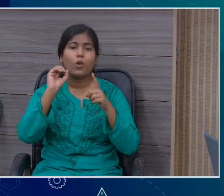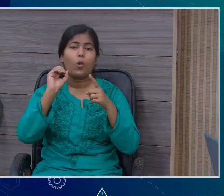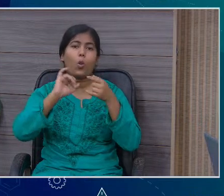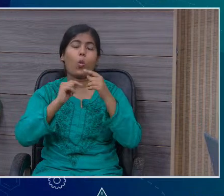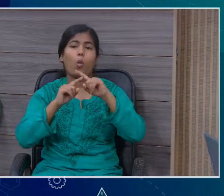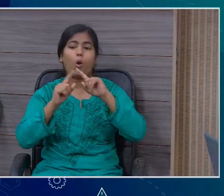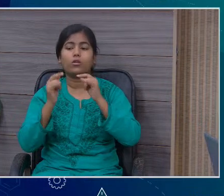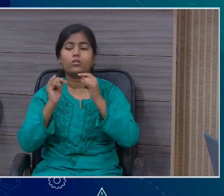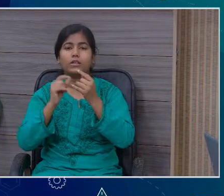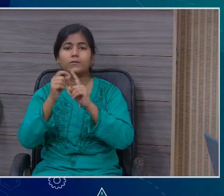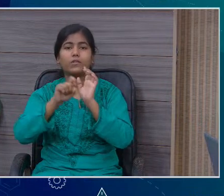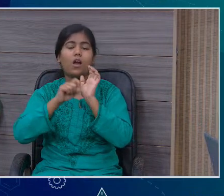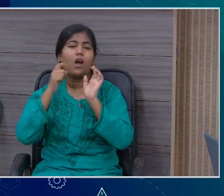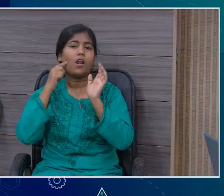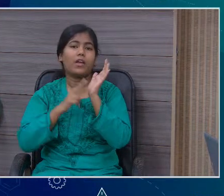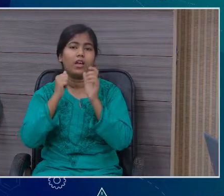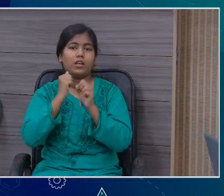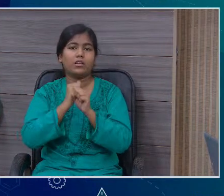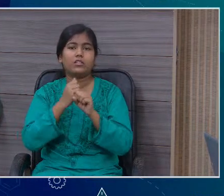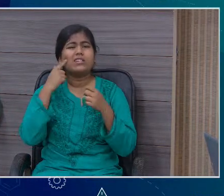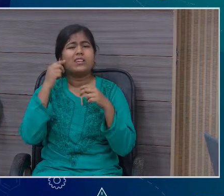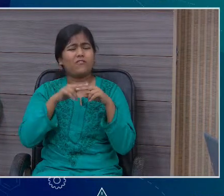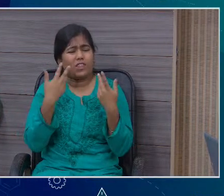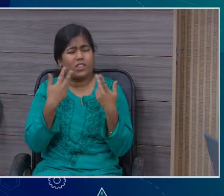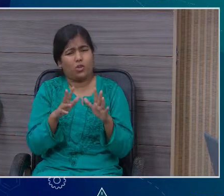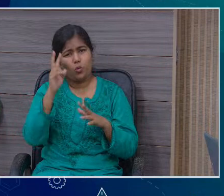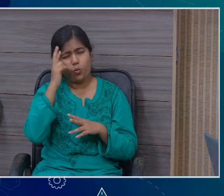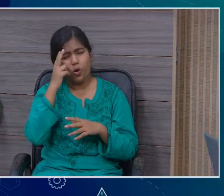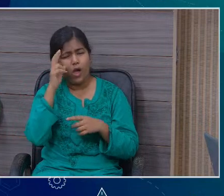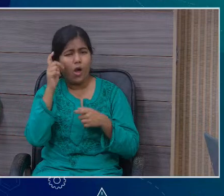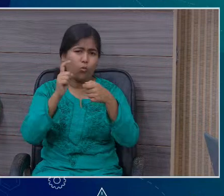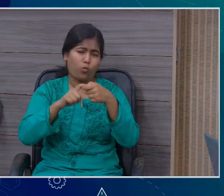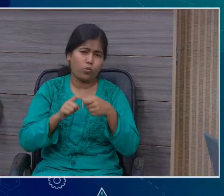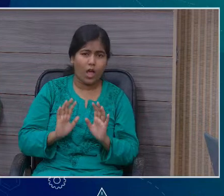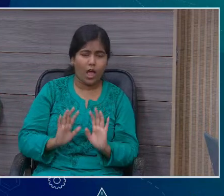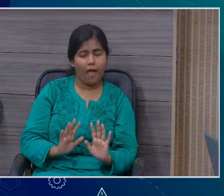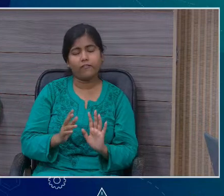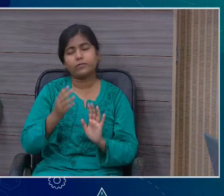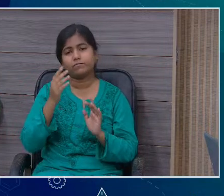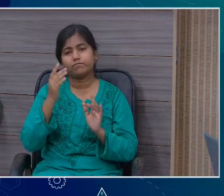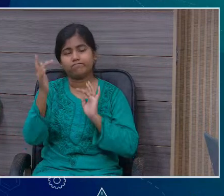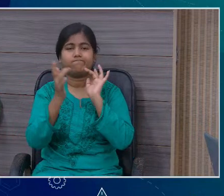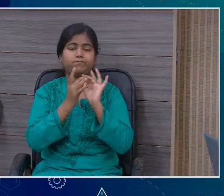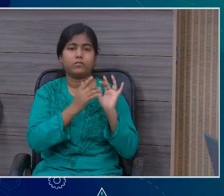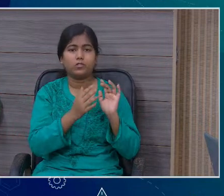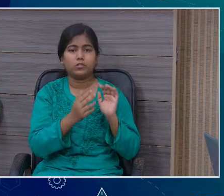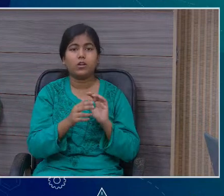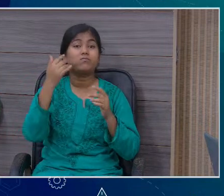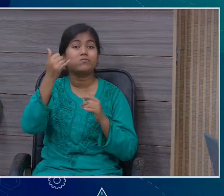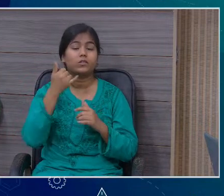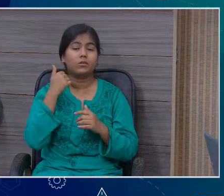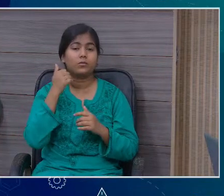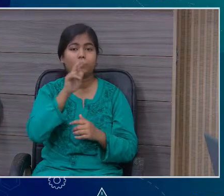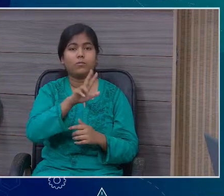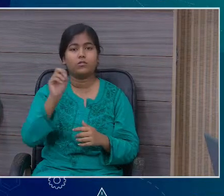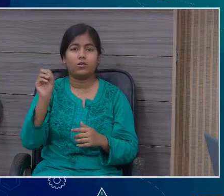have any questions, any queries, any doubts, please reach out to us, call us on our number